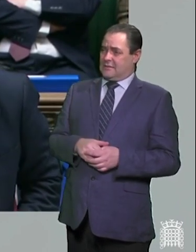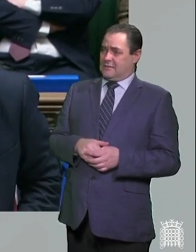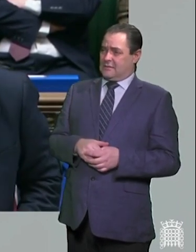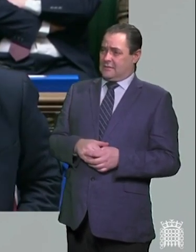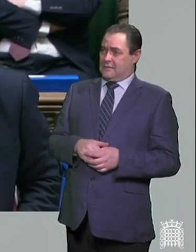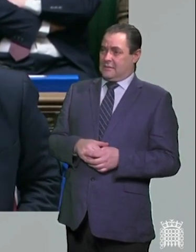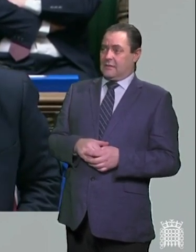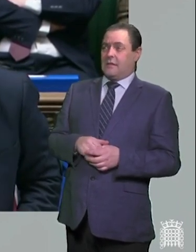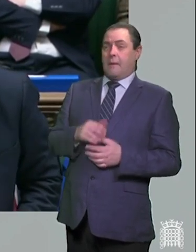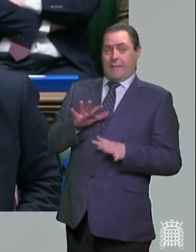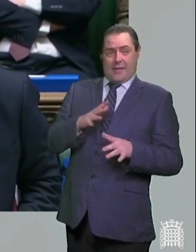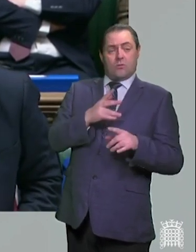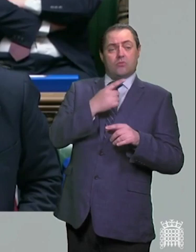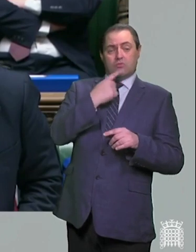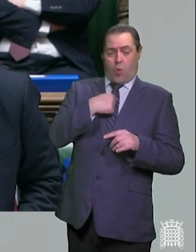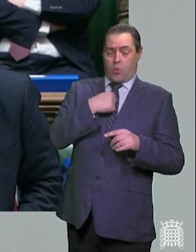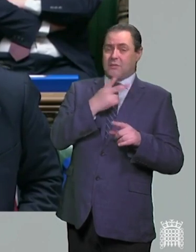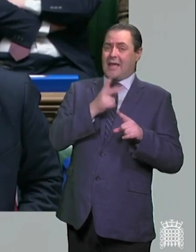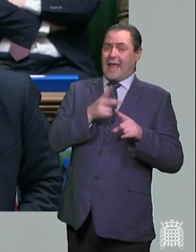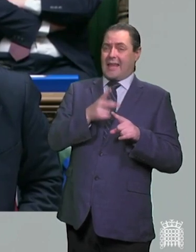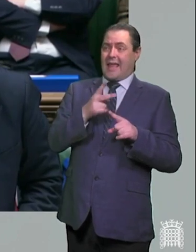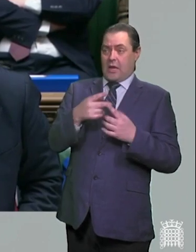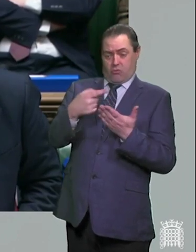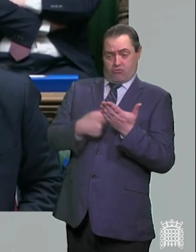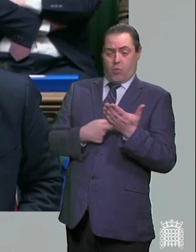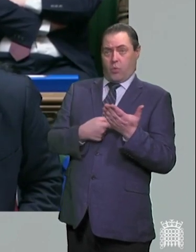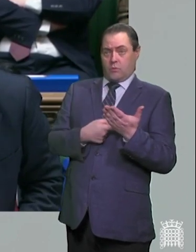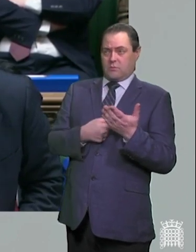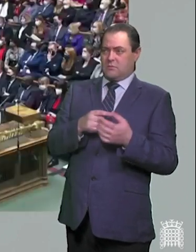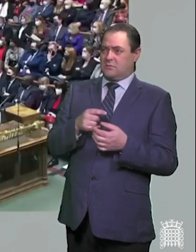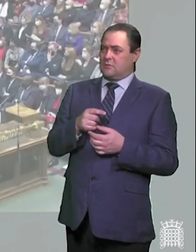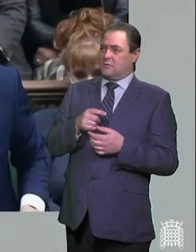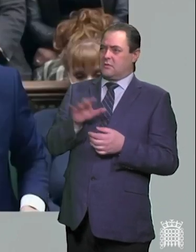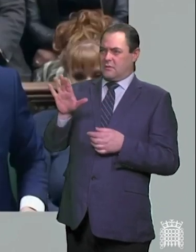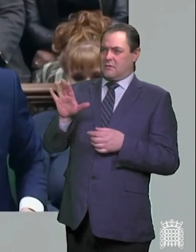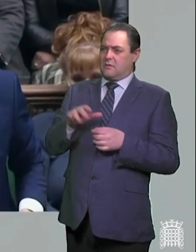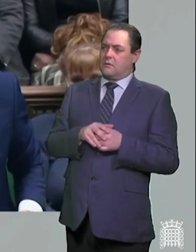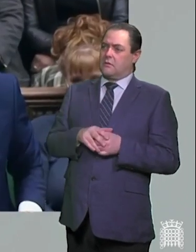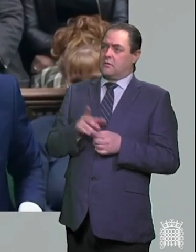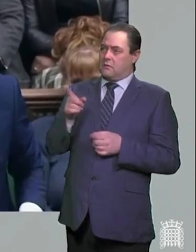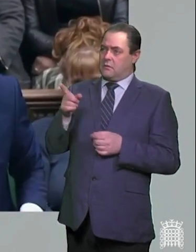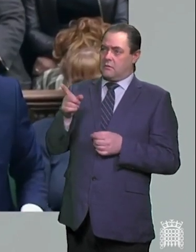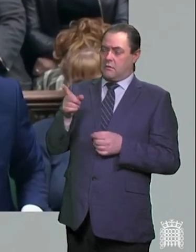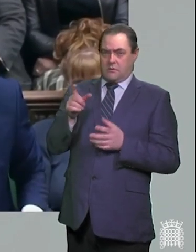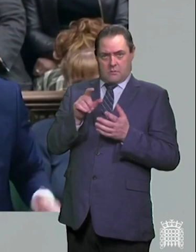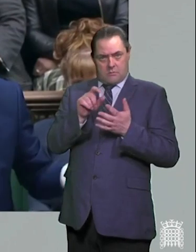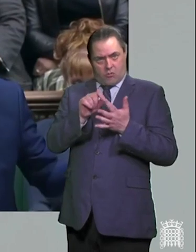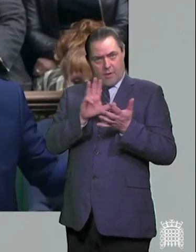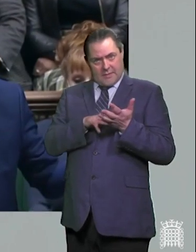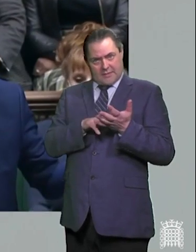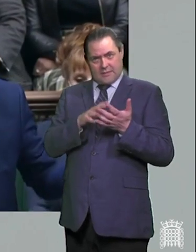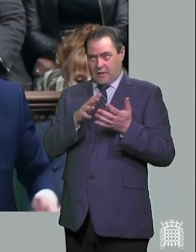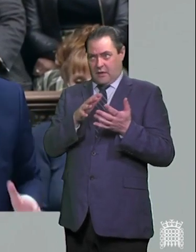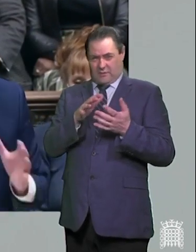that I have been repeatedly assured that the rules were not broken. The Prime Minister has been